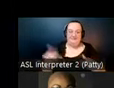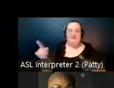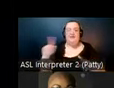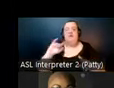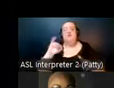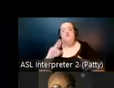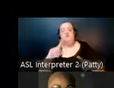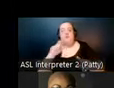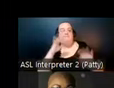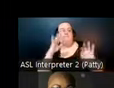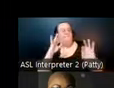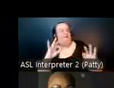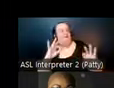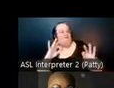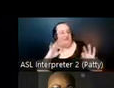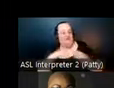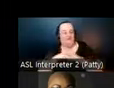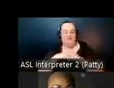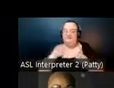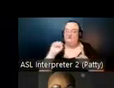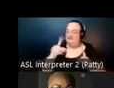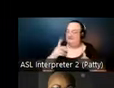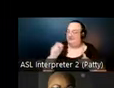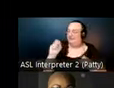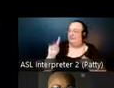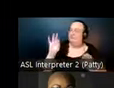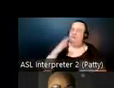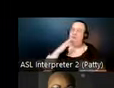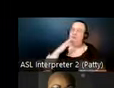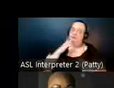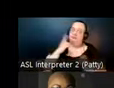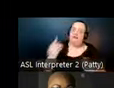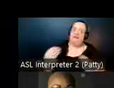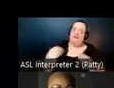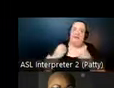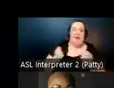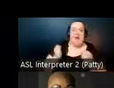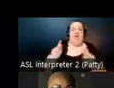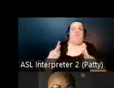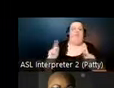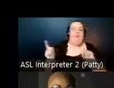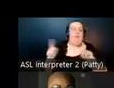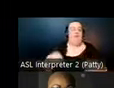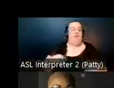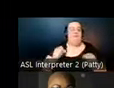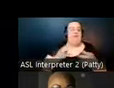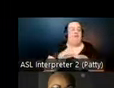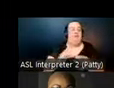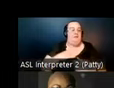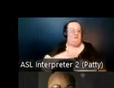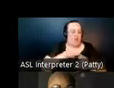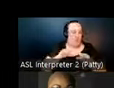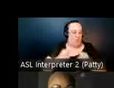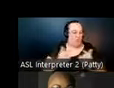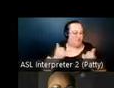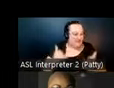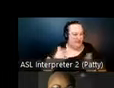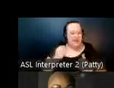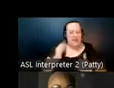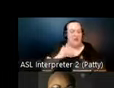Perfect. Got it. All right. Thank you for giving me the opportunity to come in and talk about my group today and our efforts